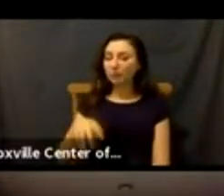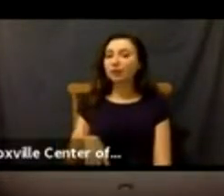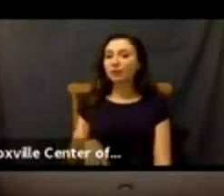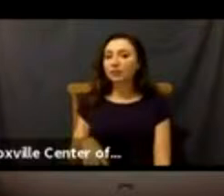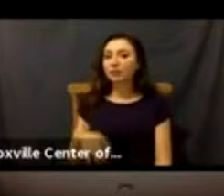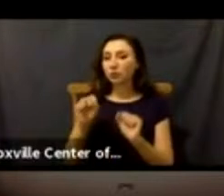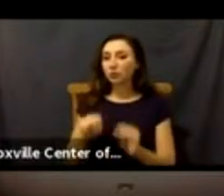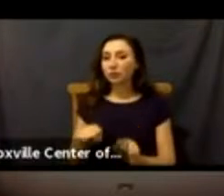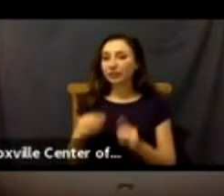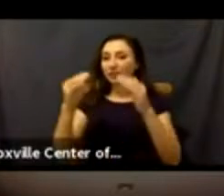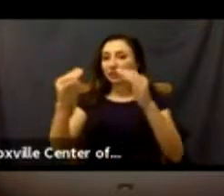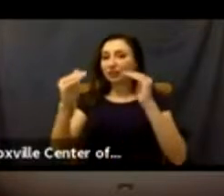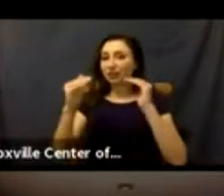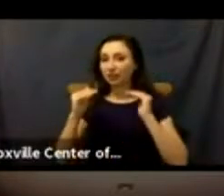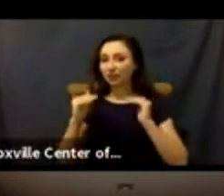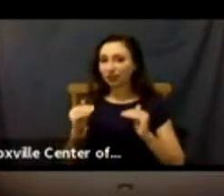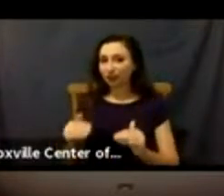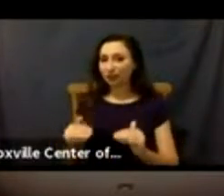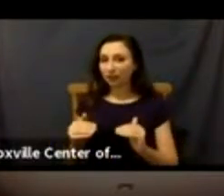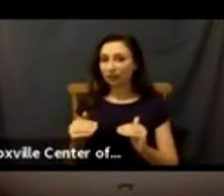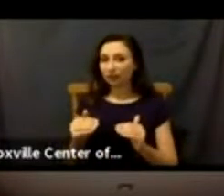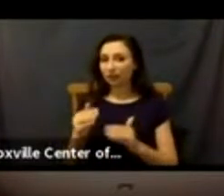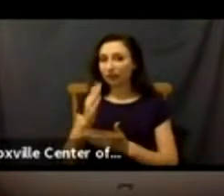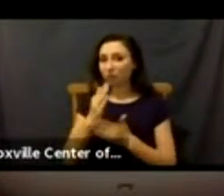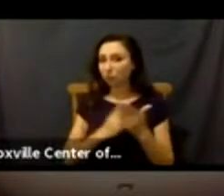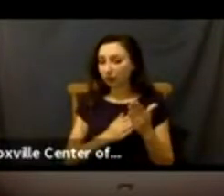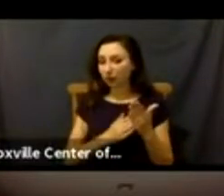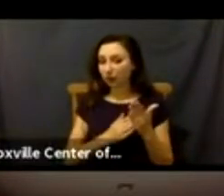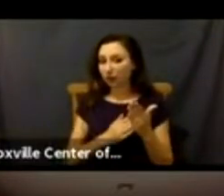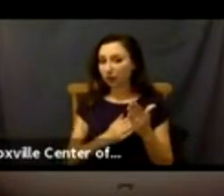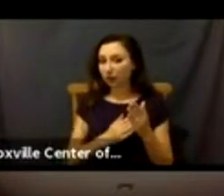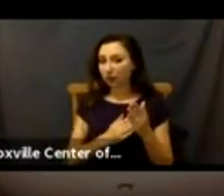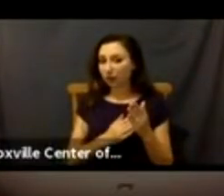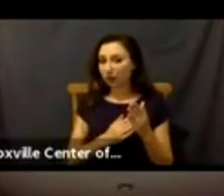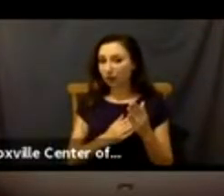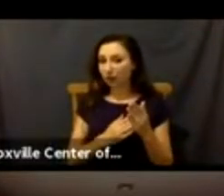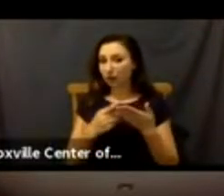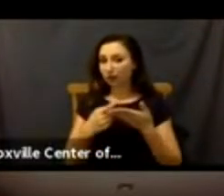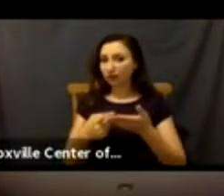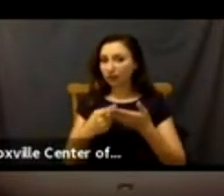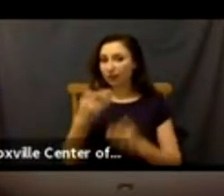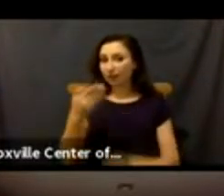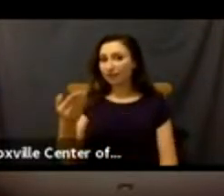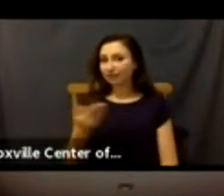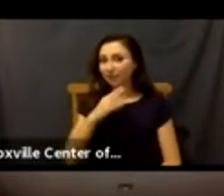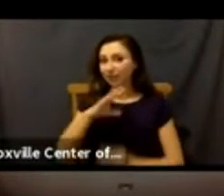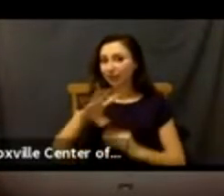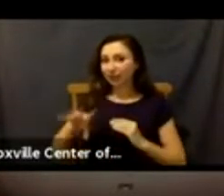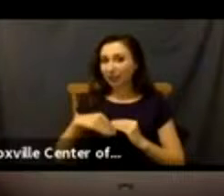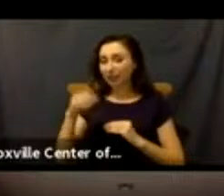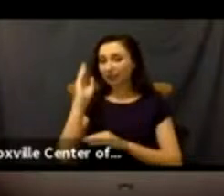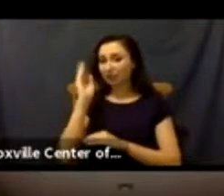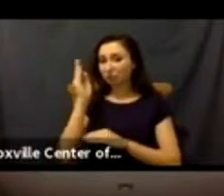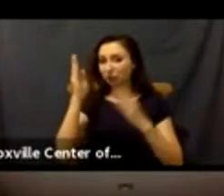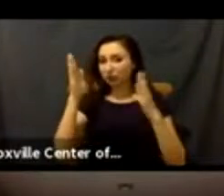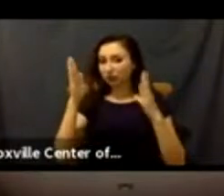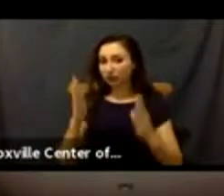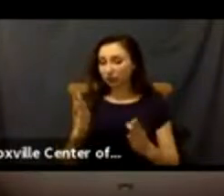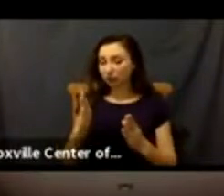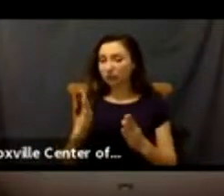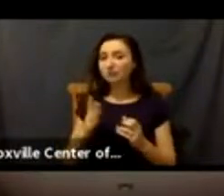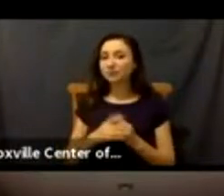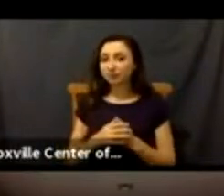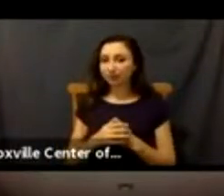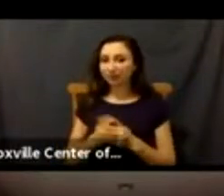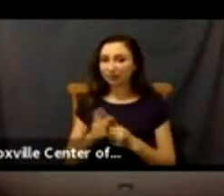can move from that item to the next item then, which is discussing inviting additional guest speakers. And